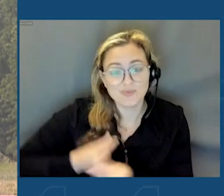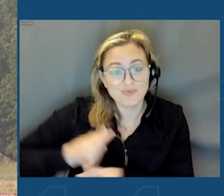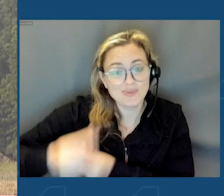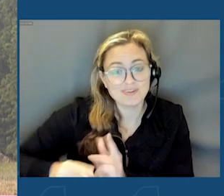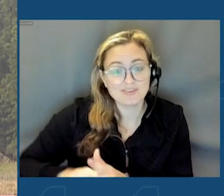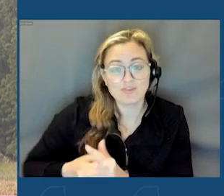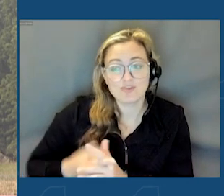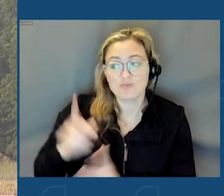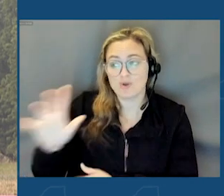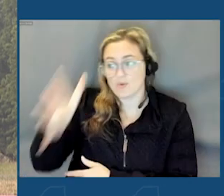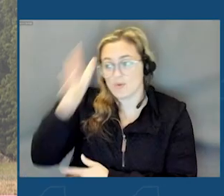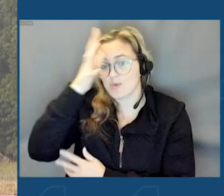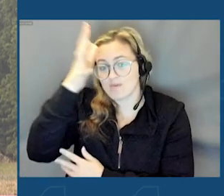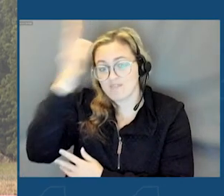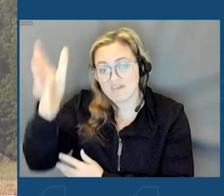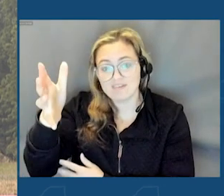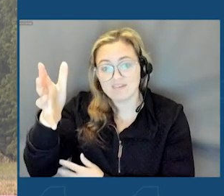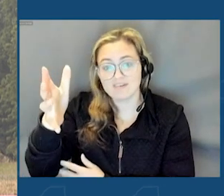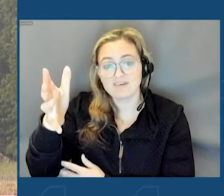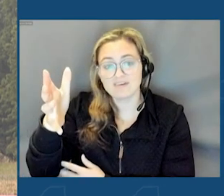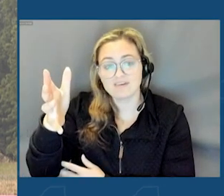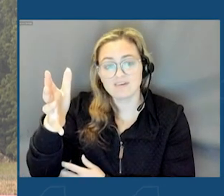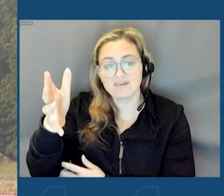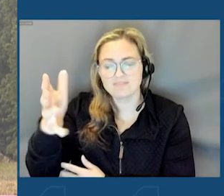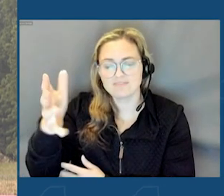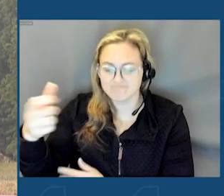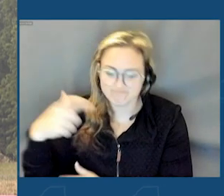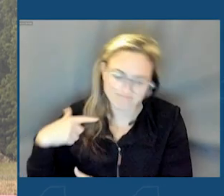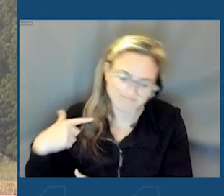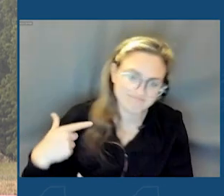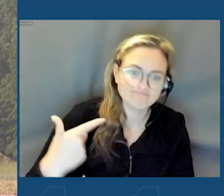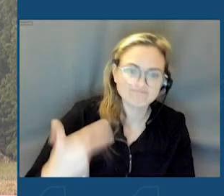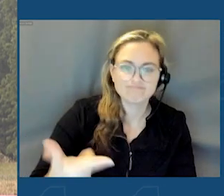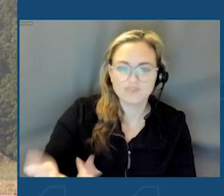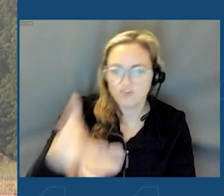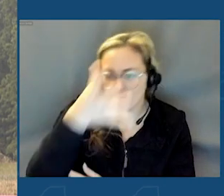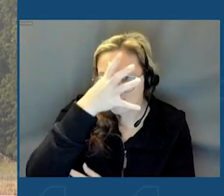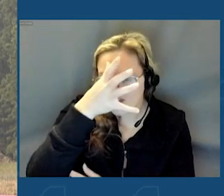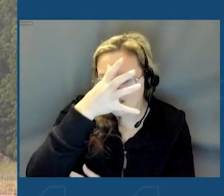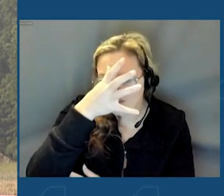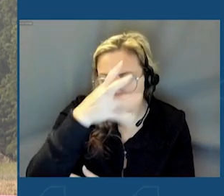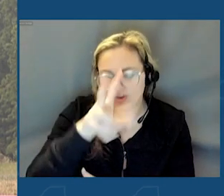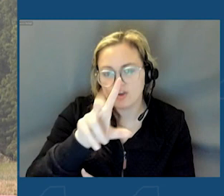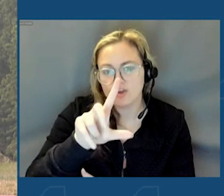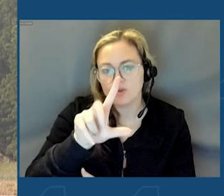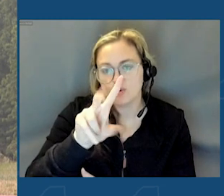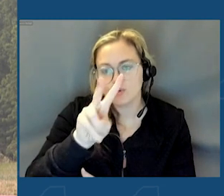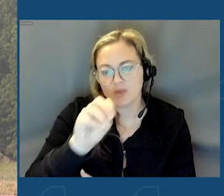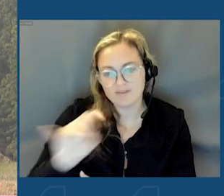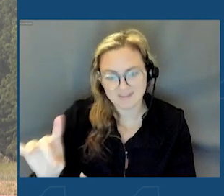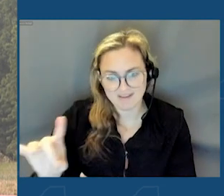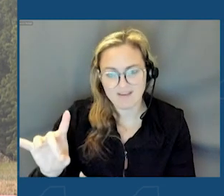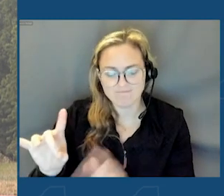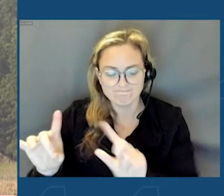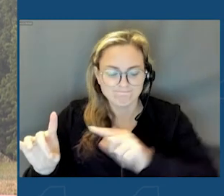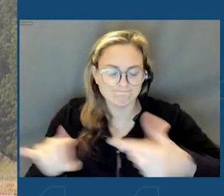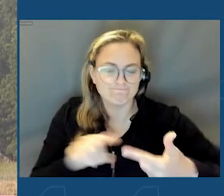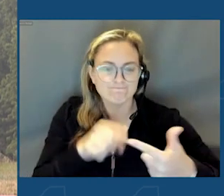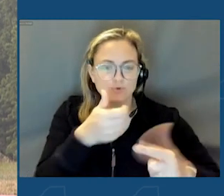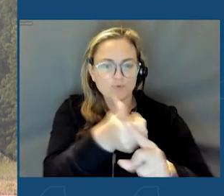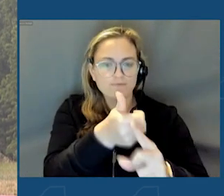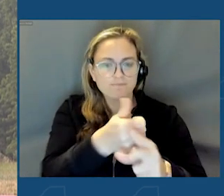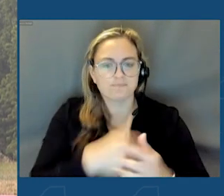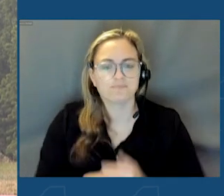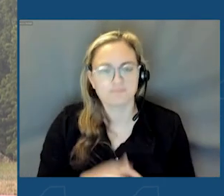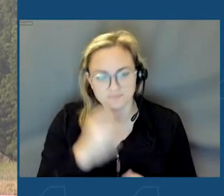your grandfather, the torch was passed to your father, and in 2008 it was passed to you. And I would say that under